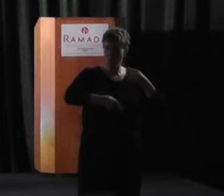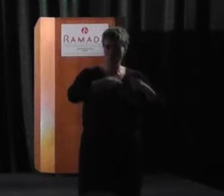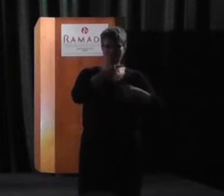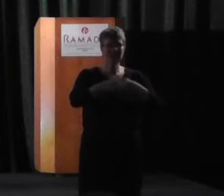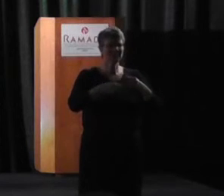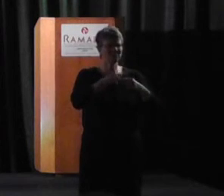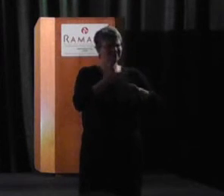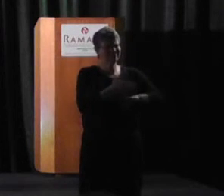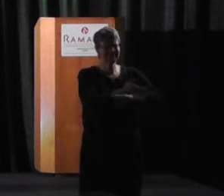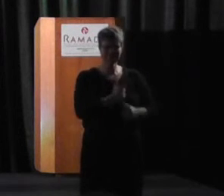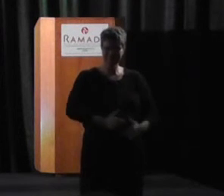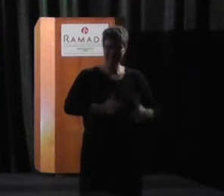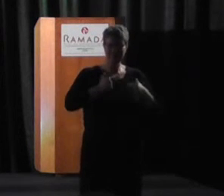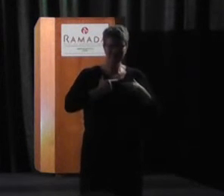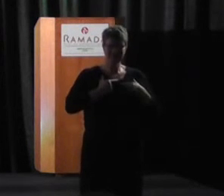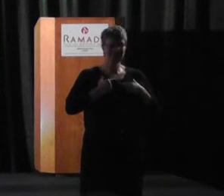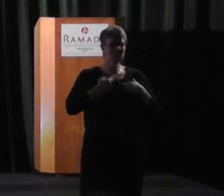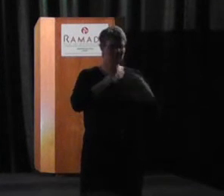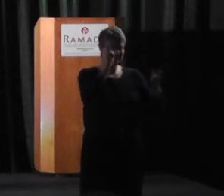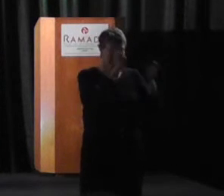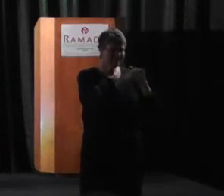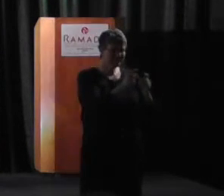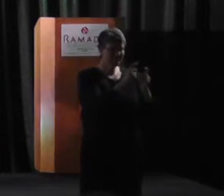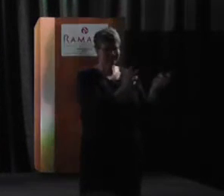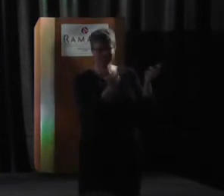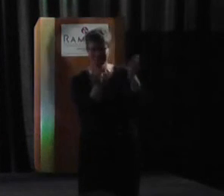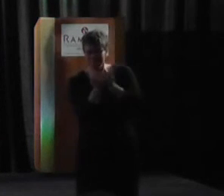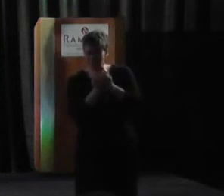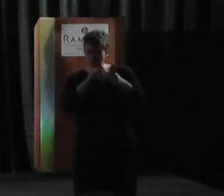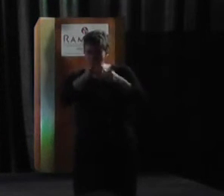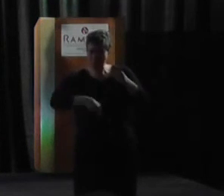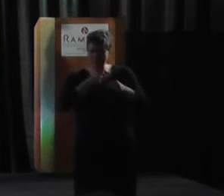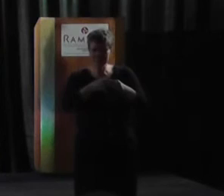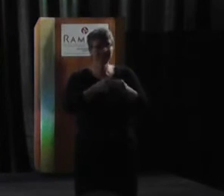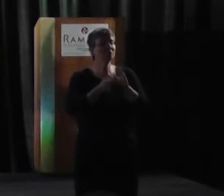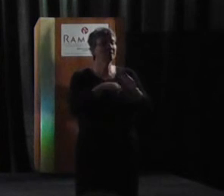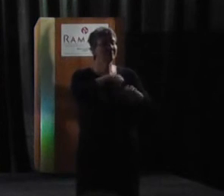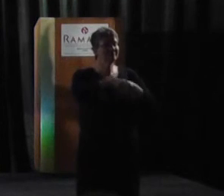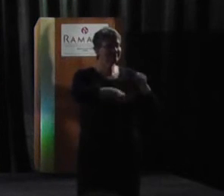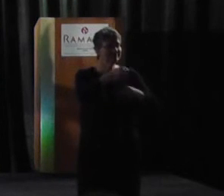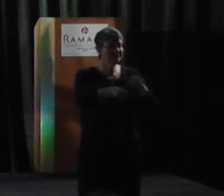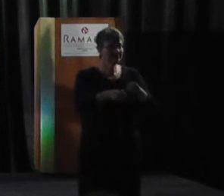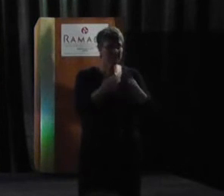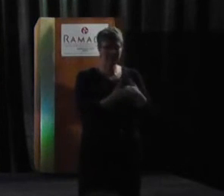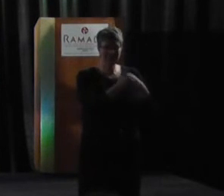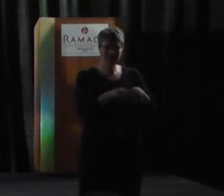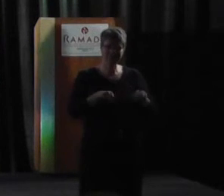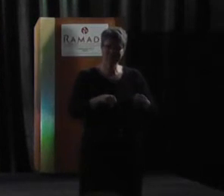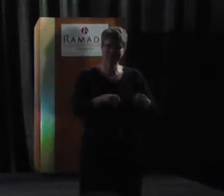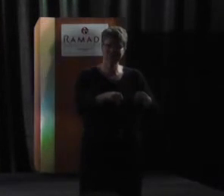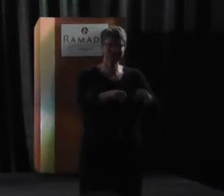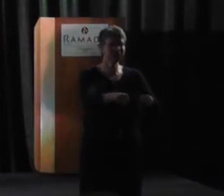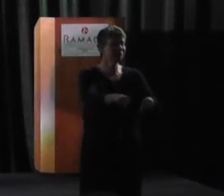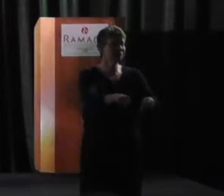built environment to accommodate it. Bike and traffic lanes, strollers on sidewalks, and curb cuts